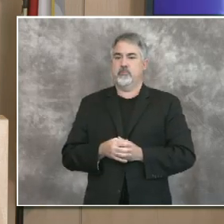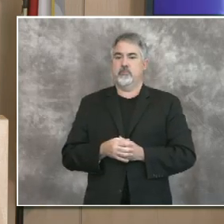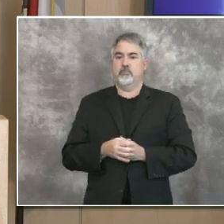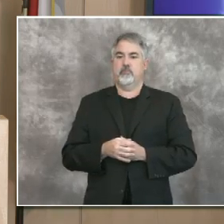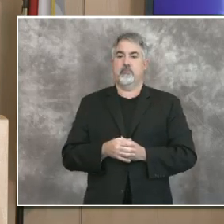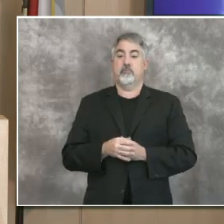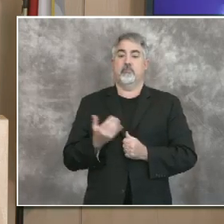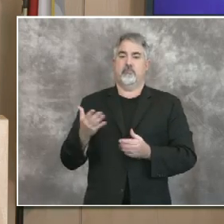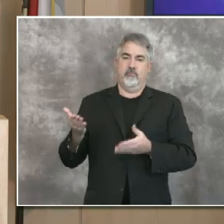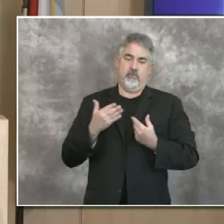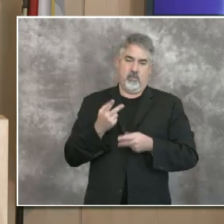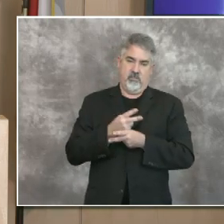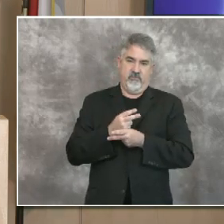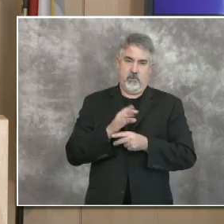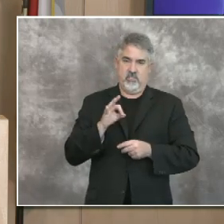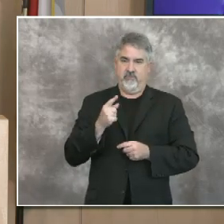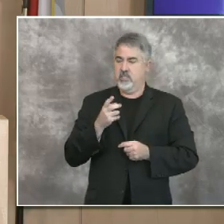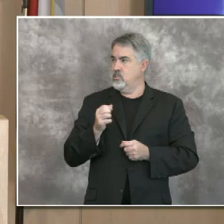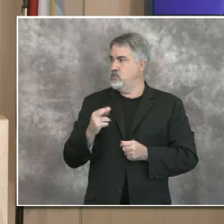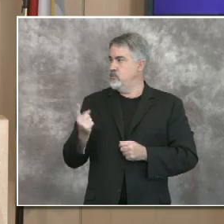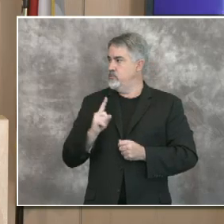Fletcher.